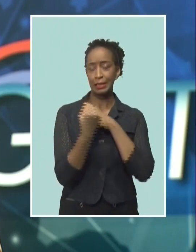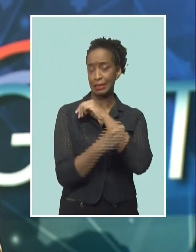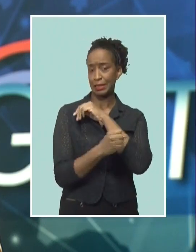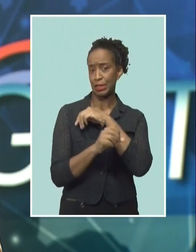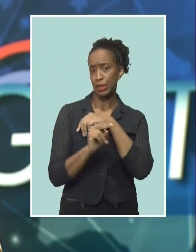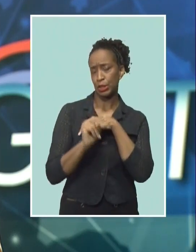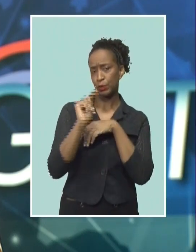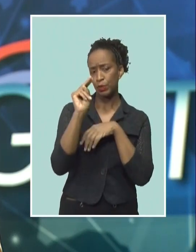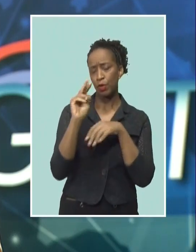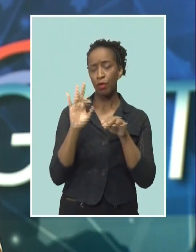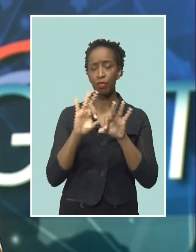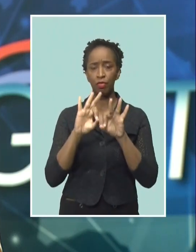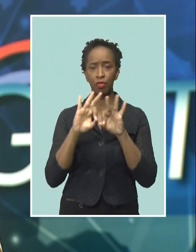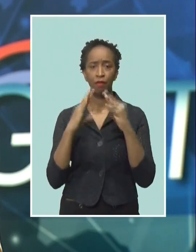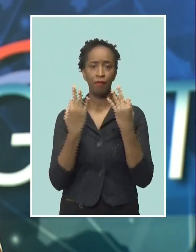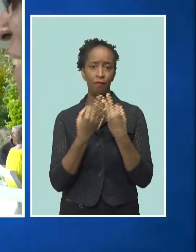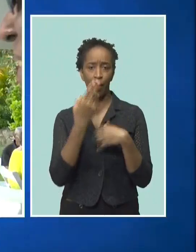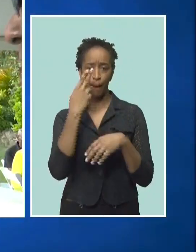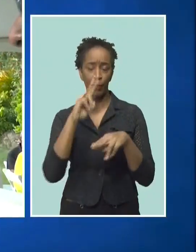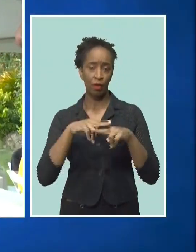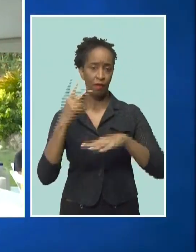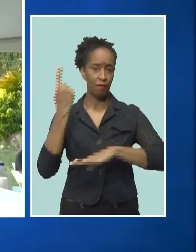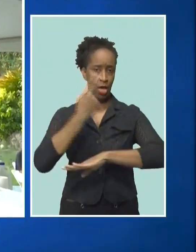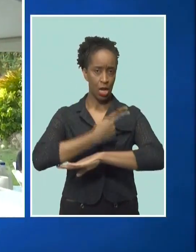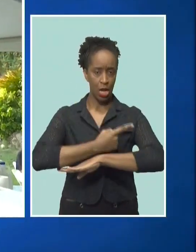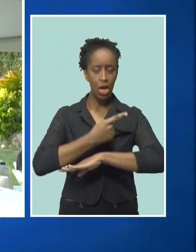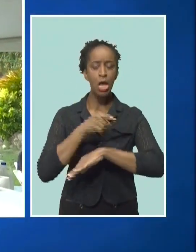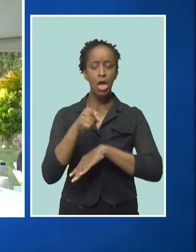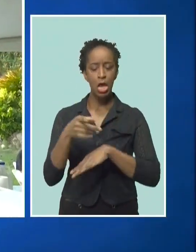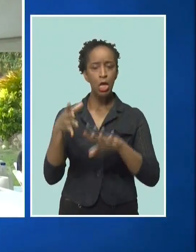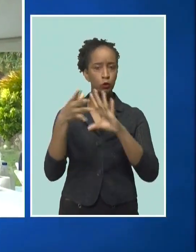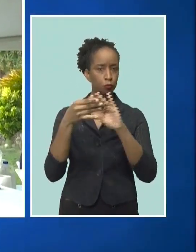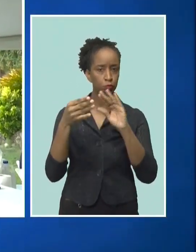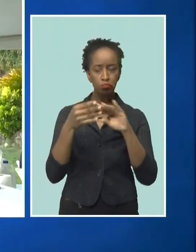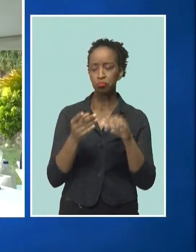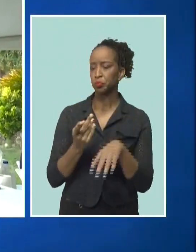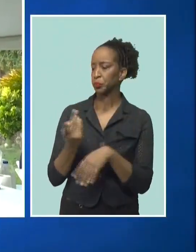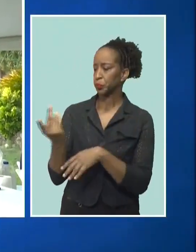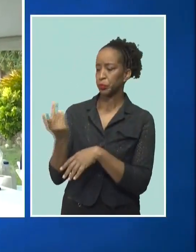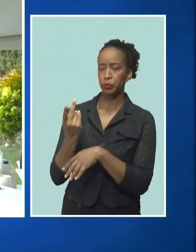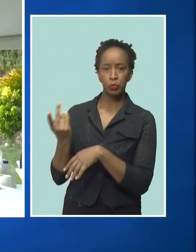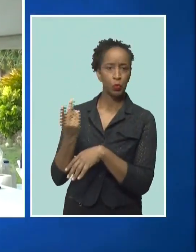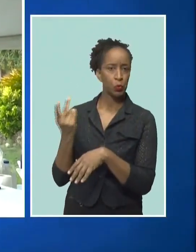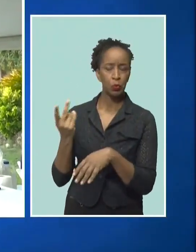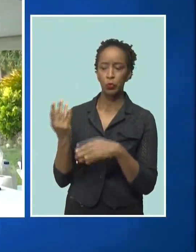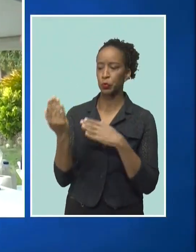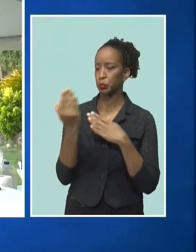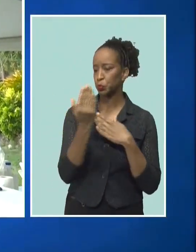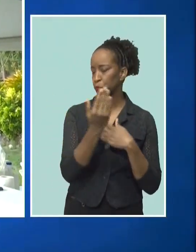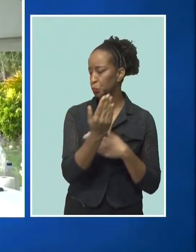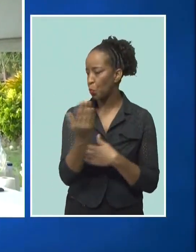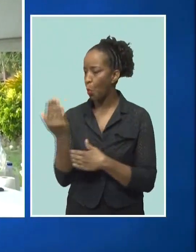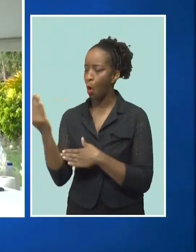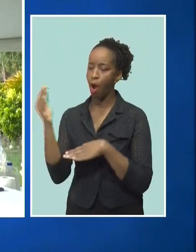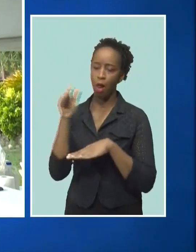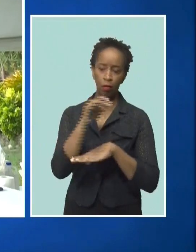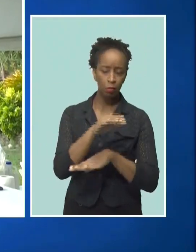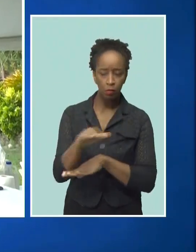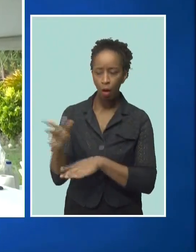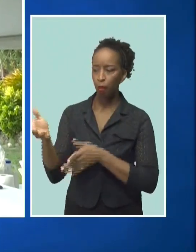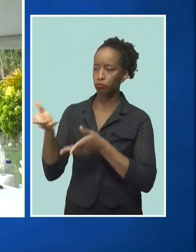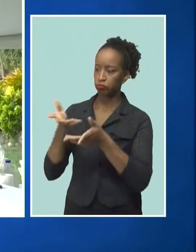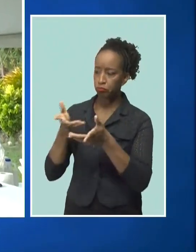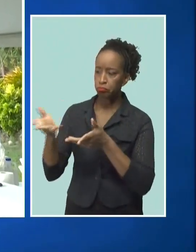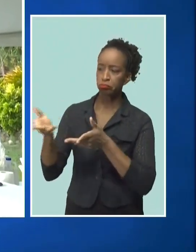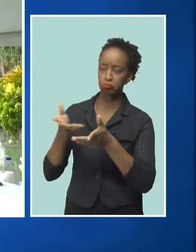constituency. Mr. Hinkson and I, we talk every morning, all right? We talk every night. And shortly there we have our, not just plans and